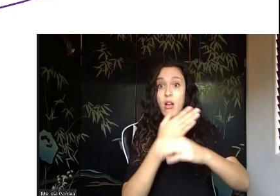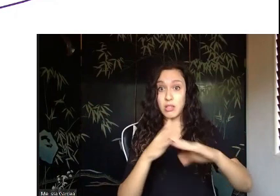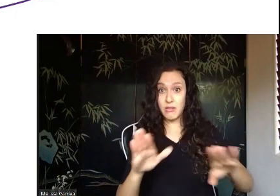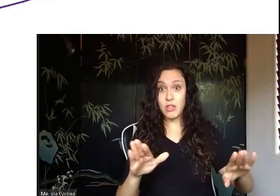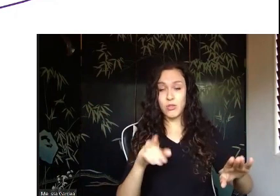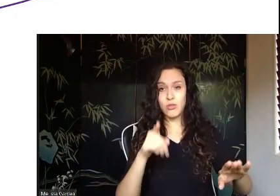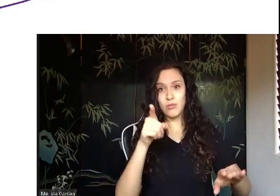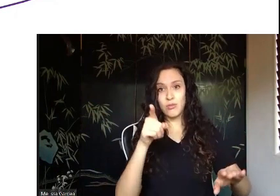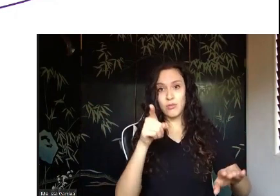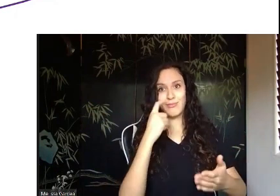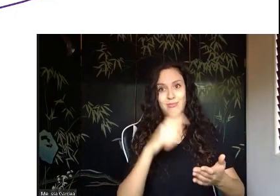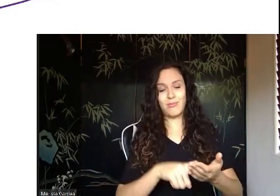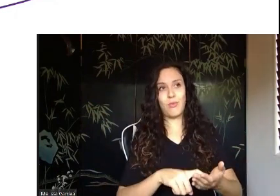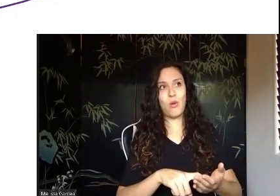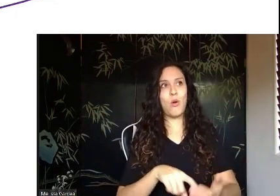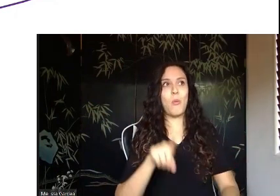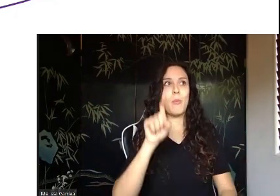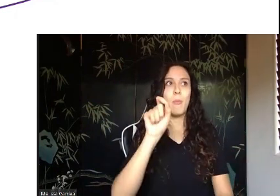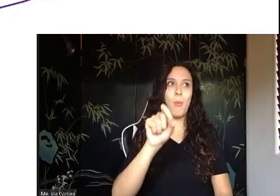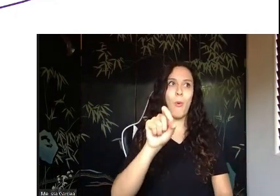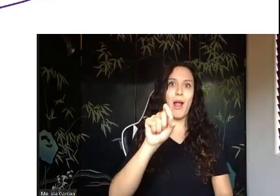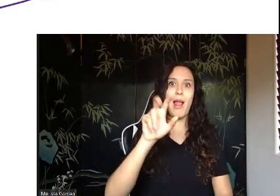you'll realize that is